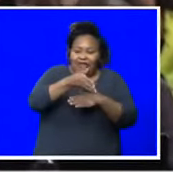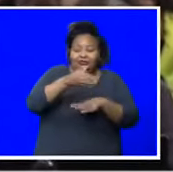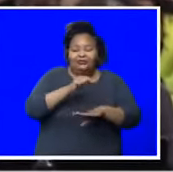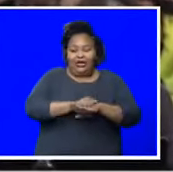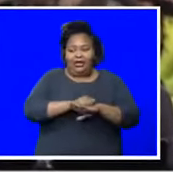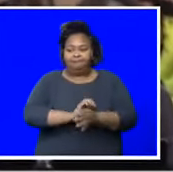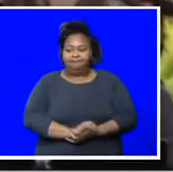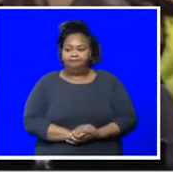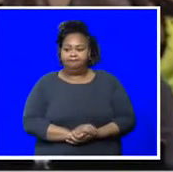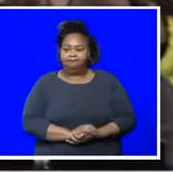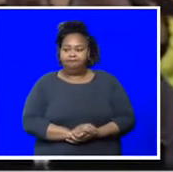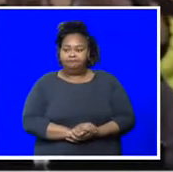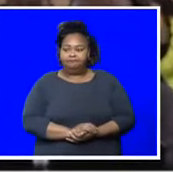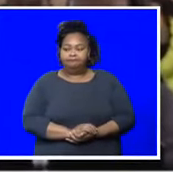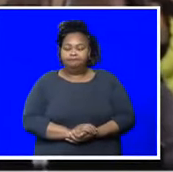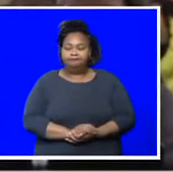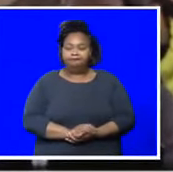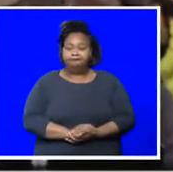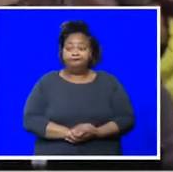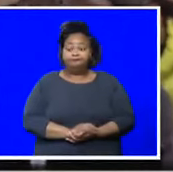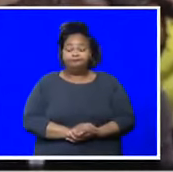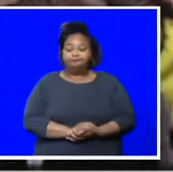nabakhulu kube lula ukuthola